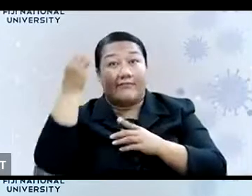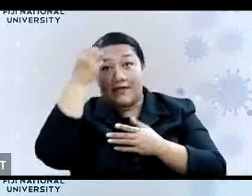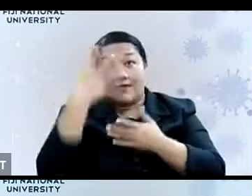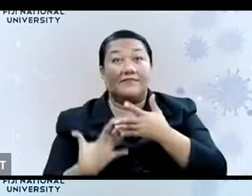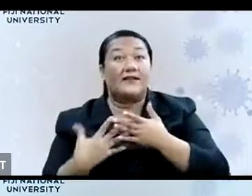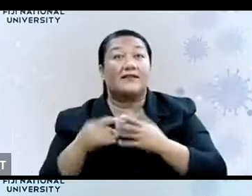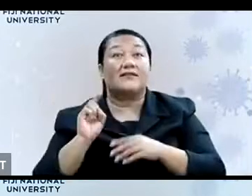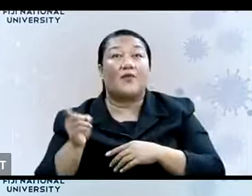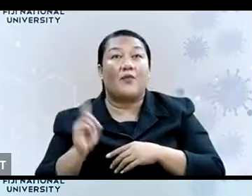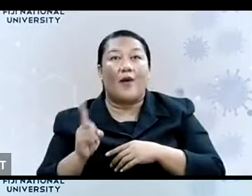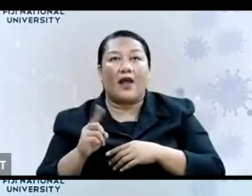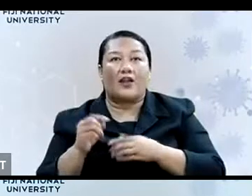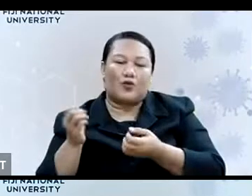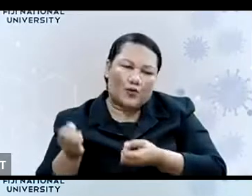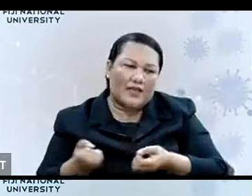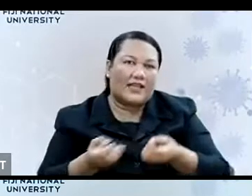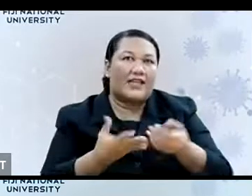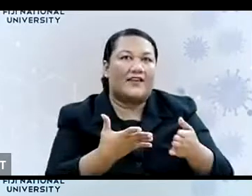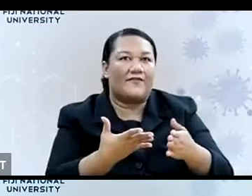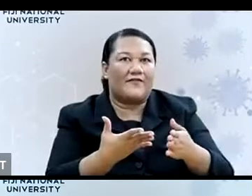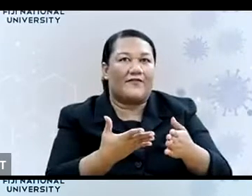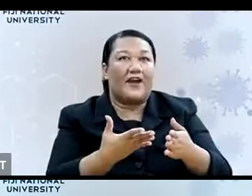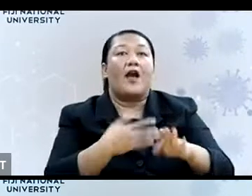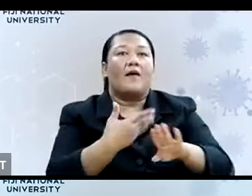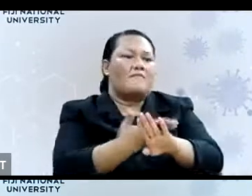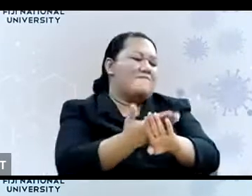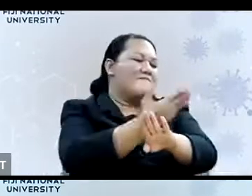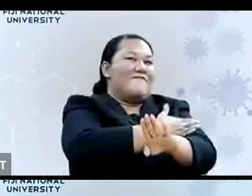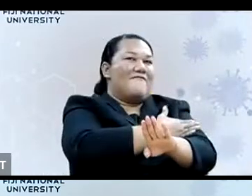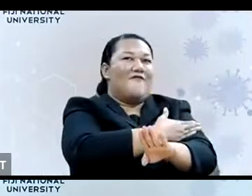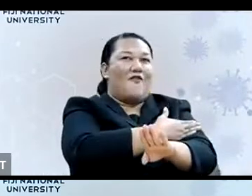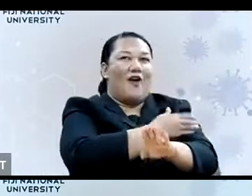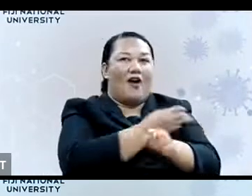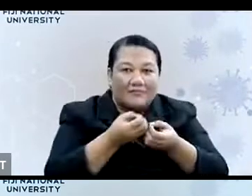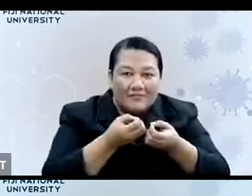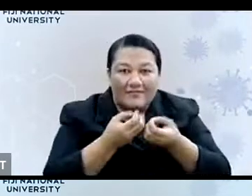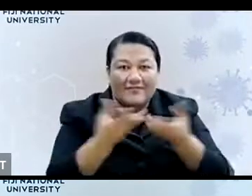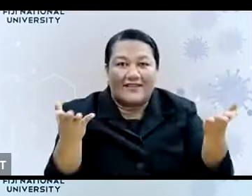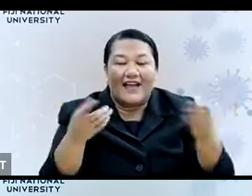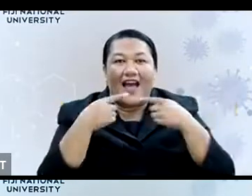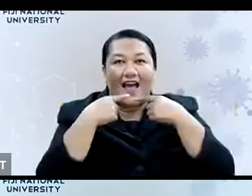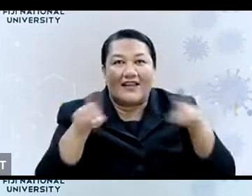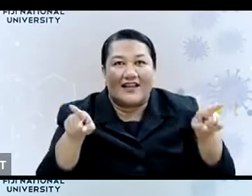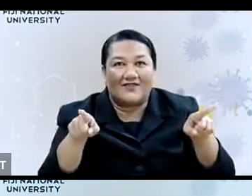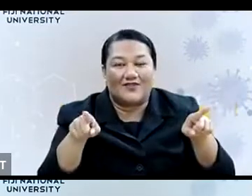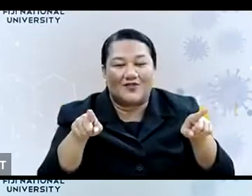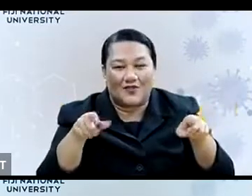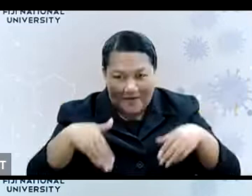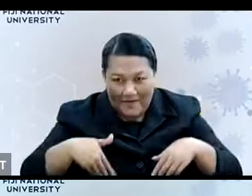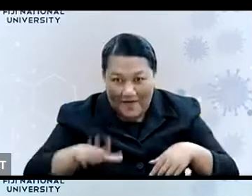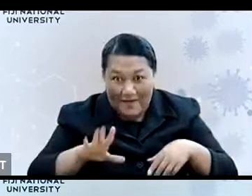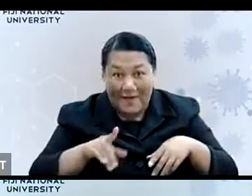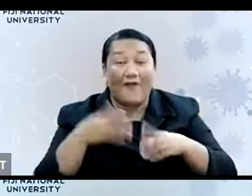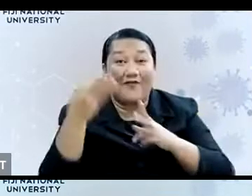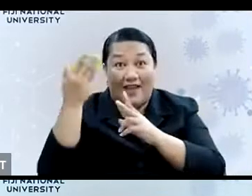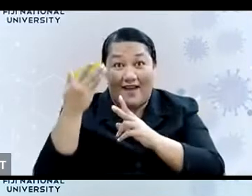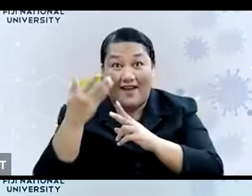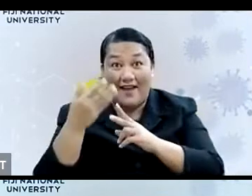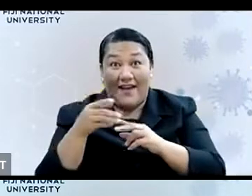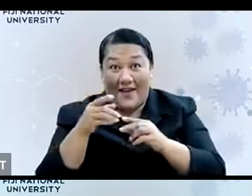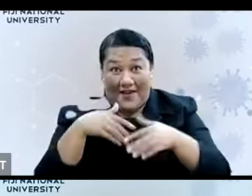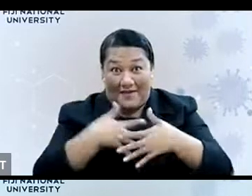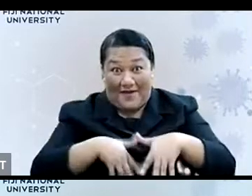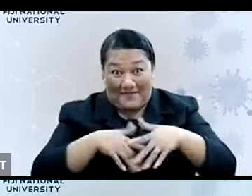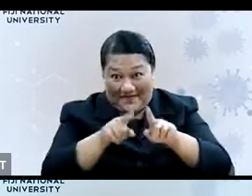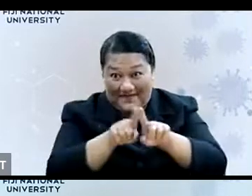give sufficient notice, I suppose, to the members of the public. But